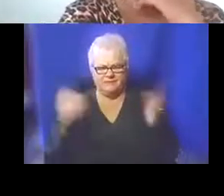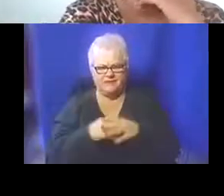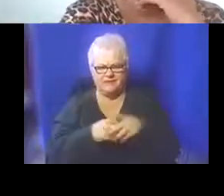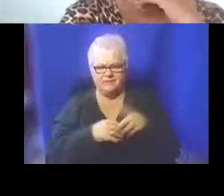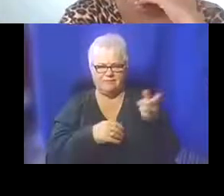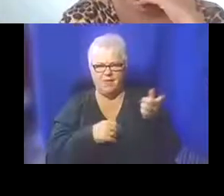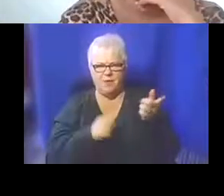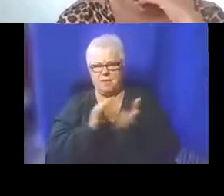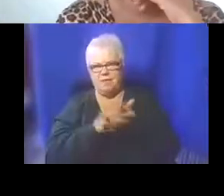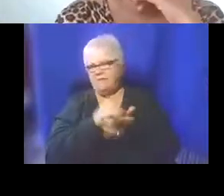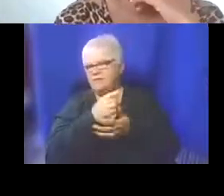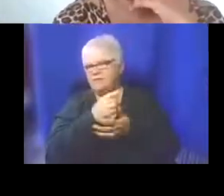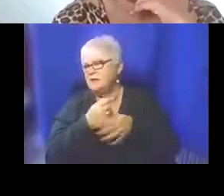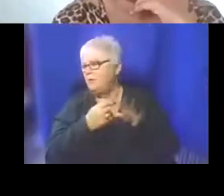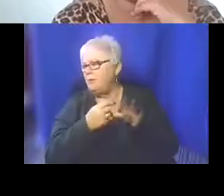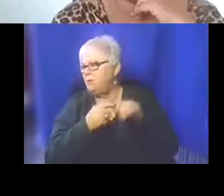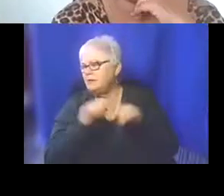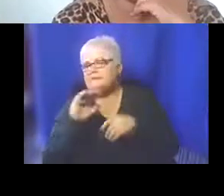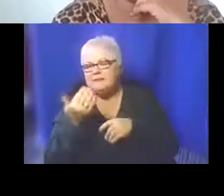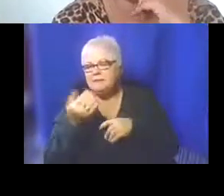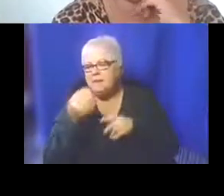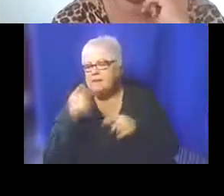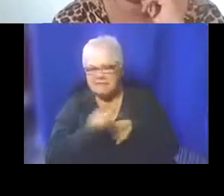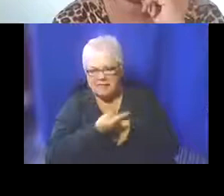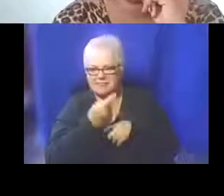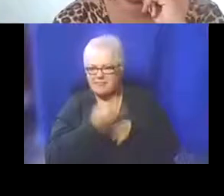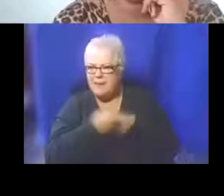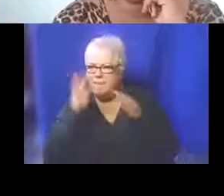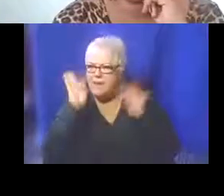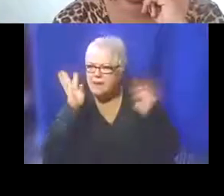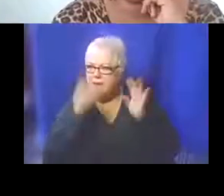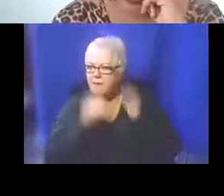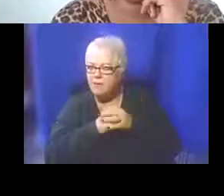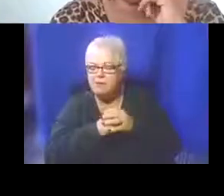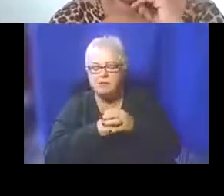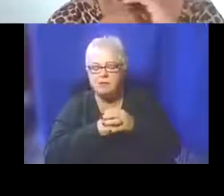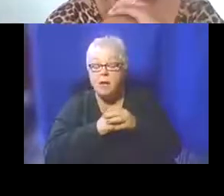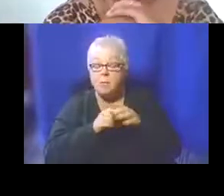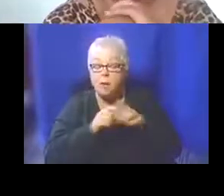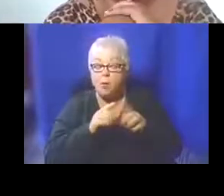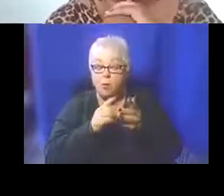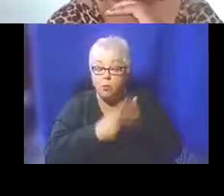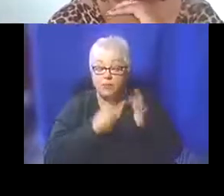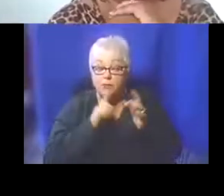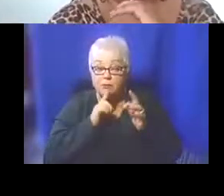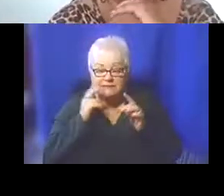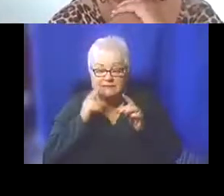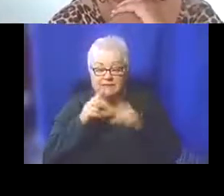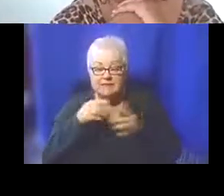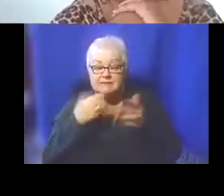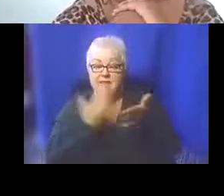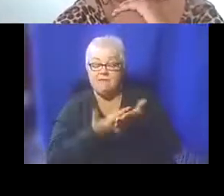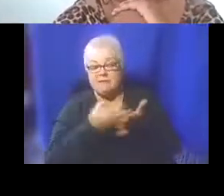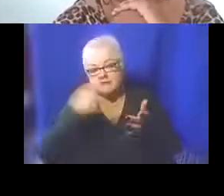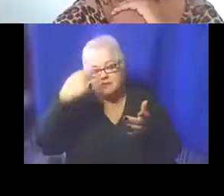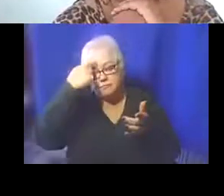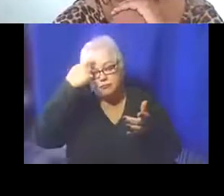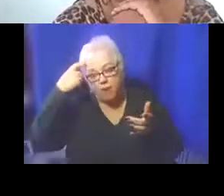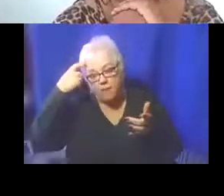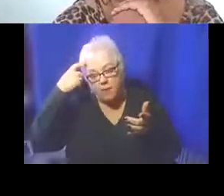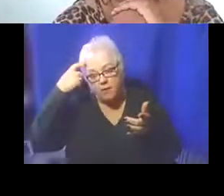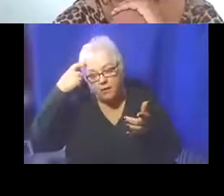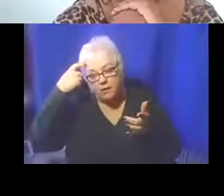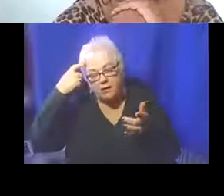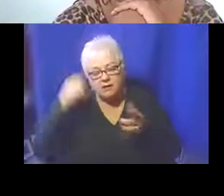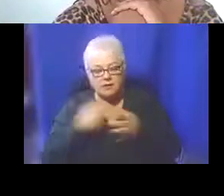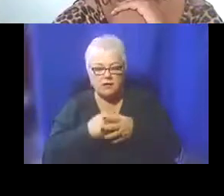not believing this. This seems made up to me. What they're really seeing is evidence of trauma. What they're really seeing is how